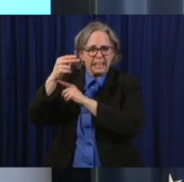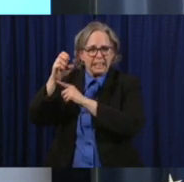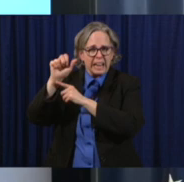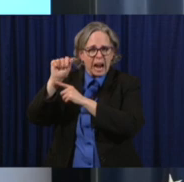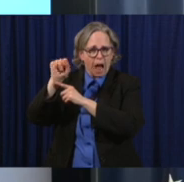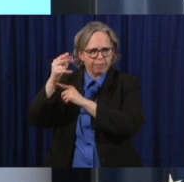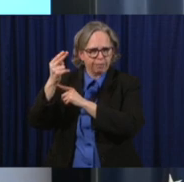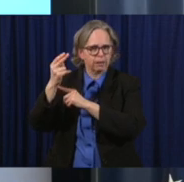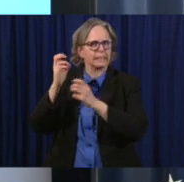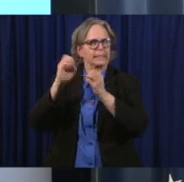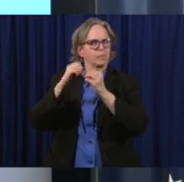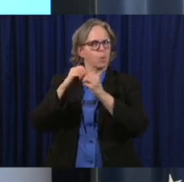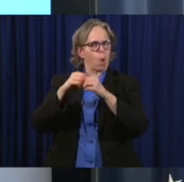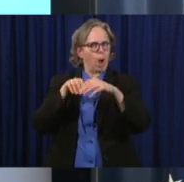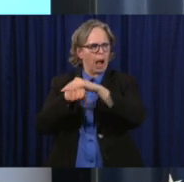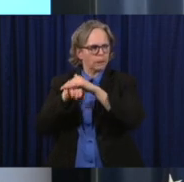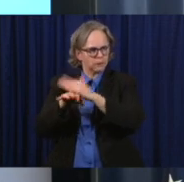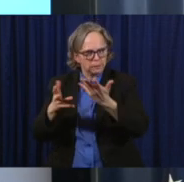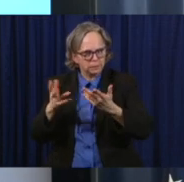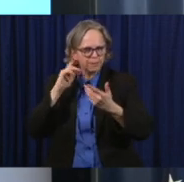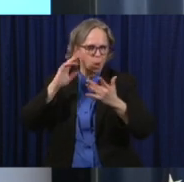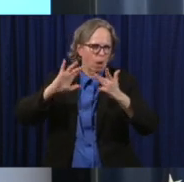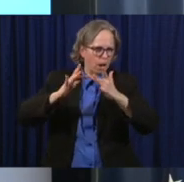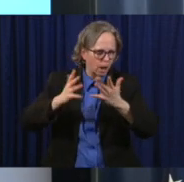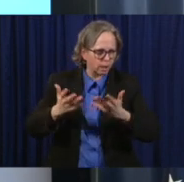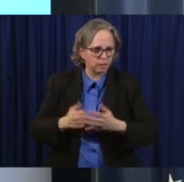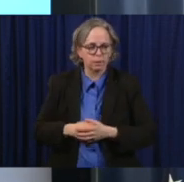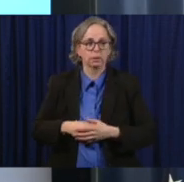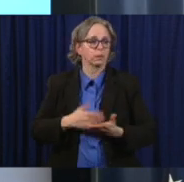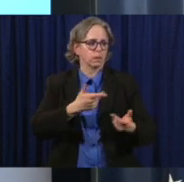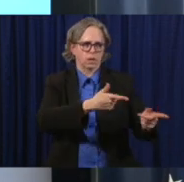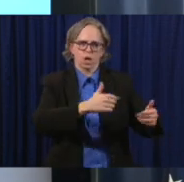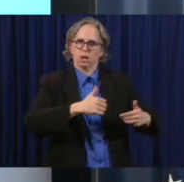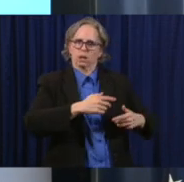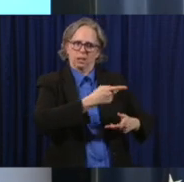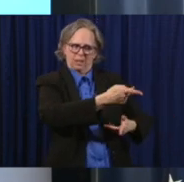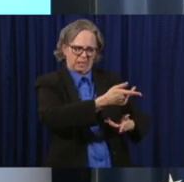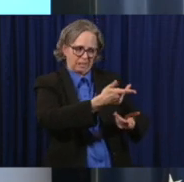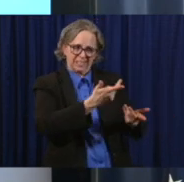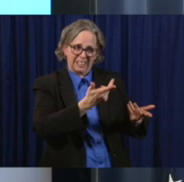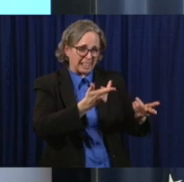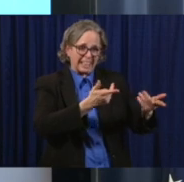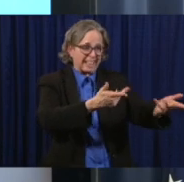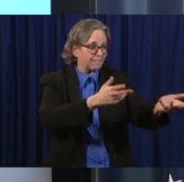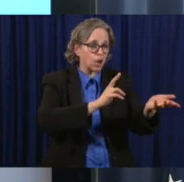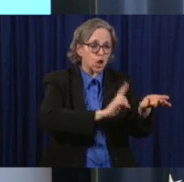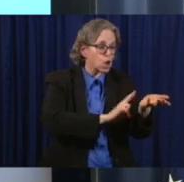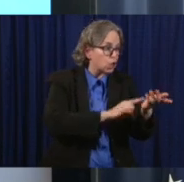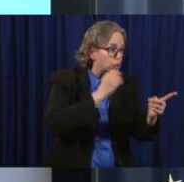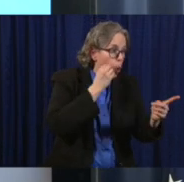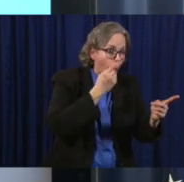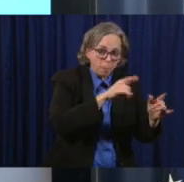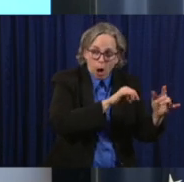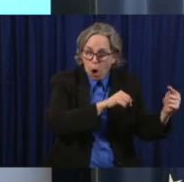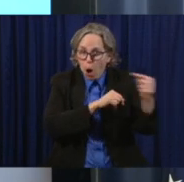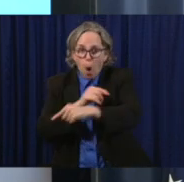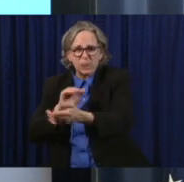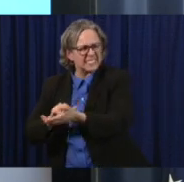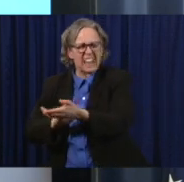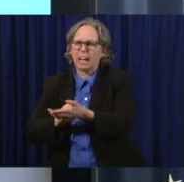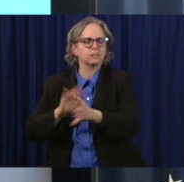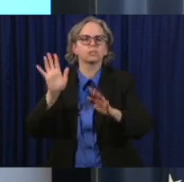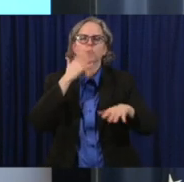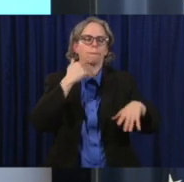could call in additional assistance or medical consultation in order to see that people's needs were being met to